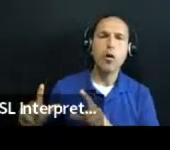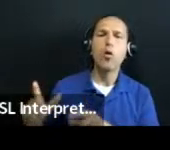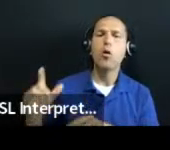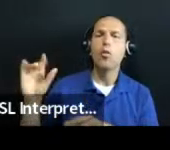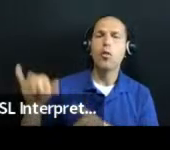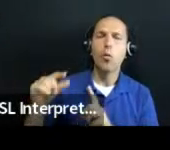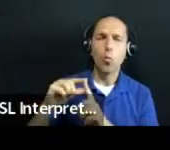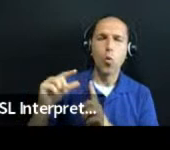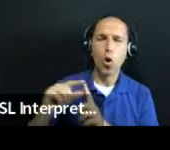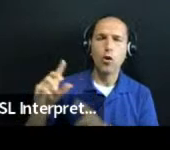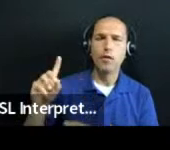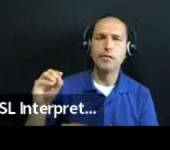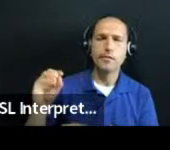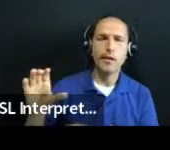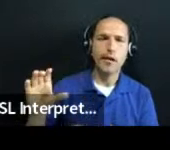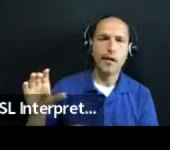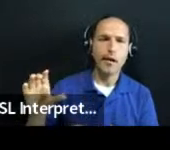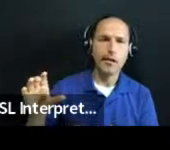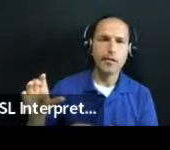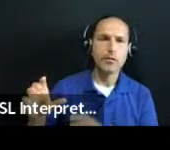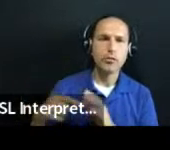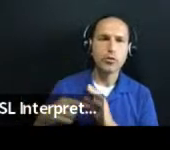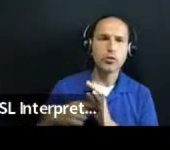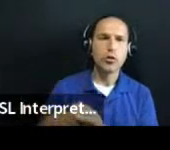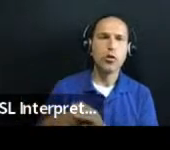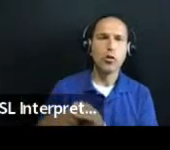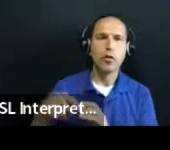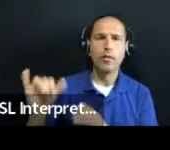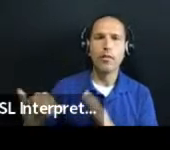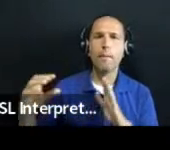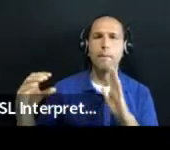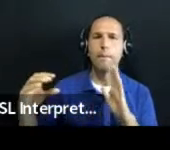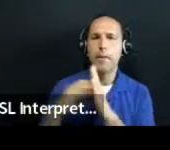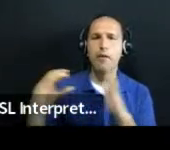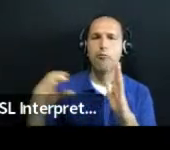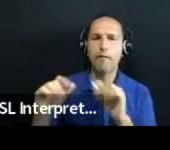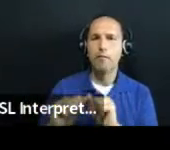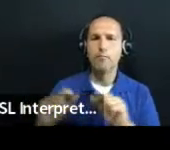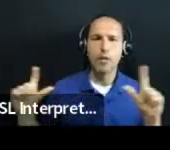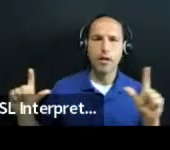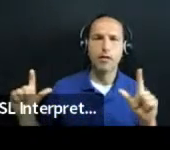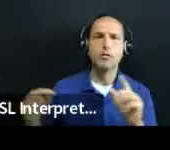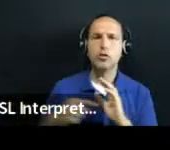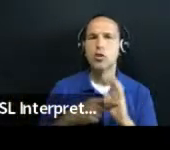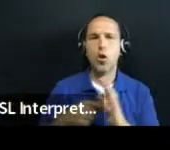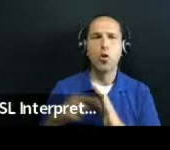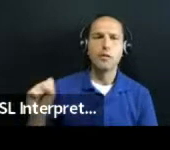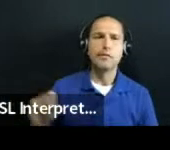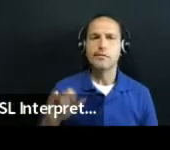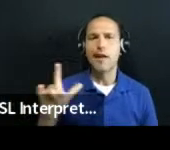document with the paragraph styles pane open to apply a style to some text.